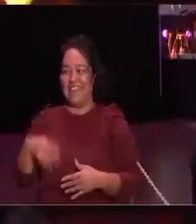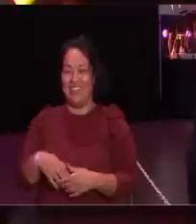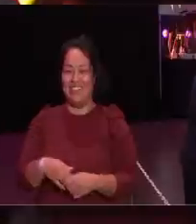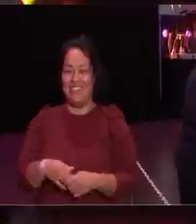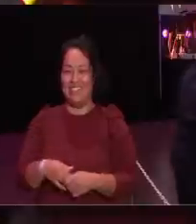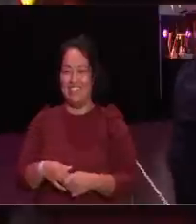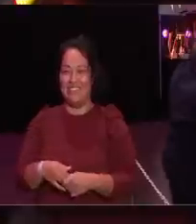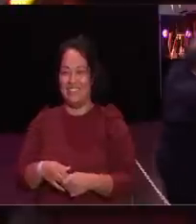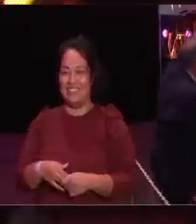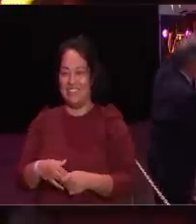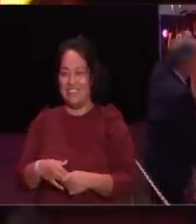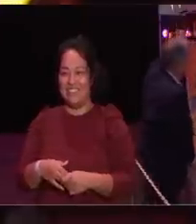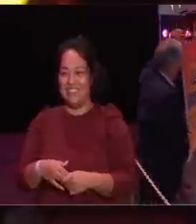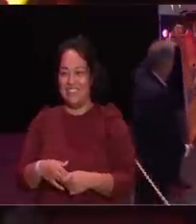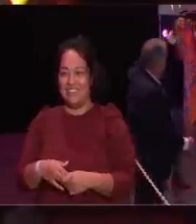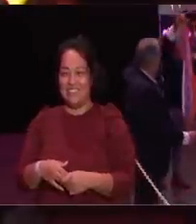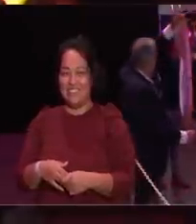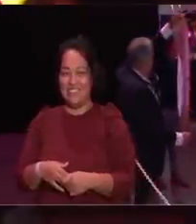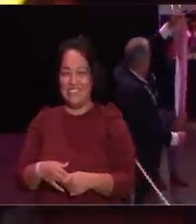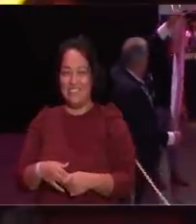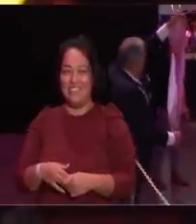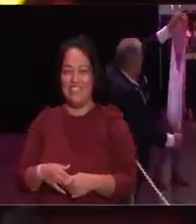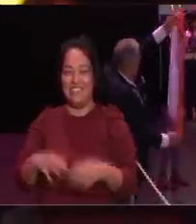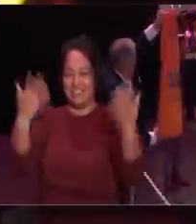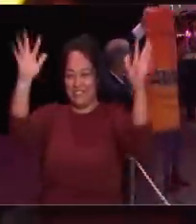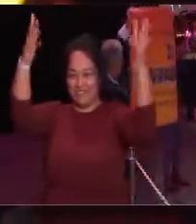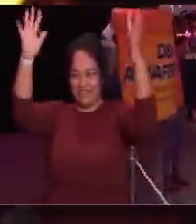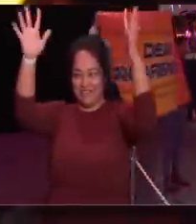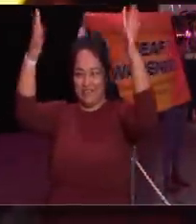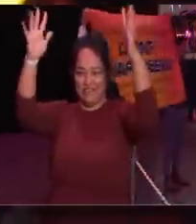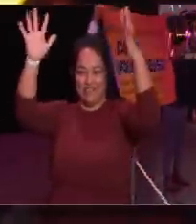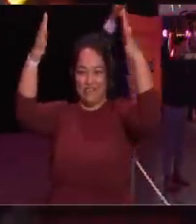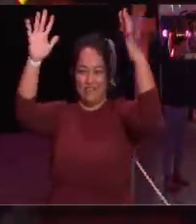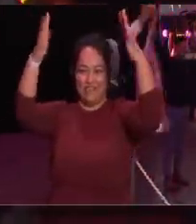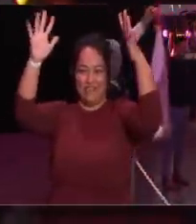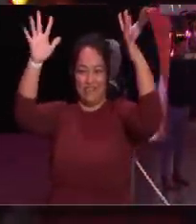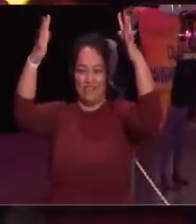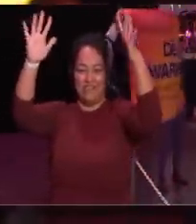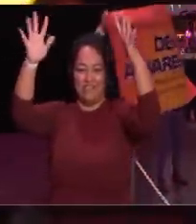All right. Tenemos, ya tenemos.